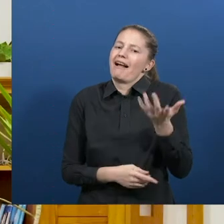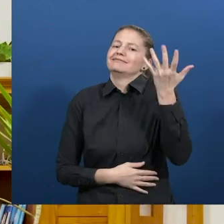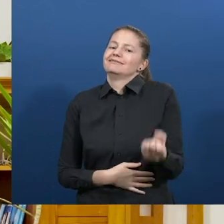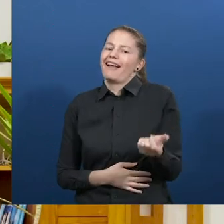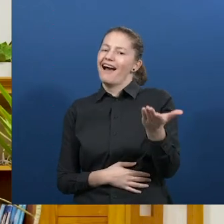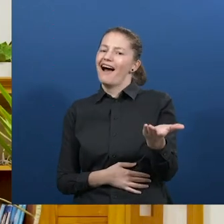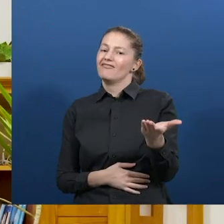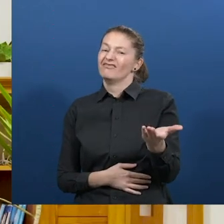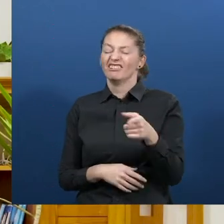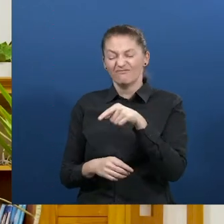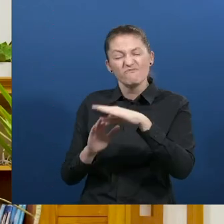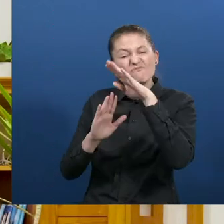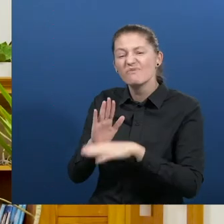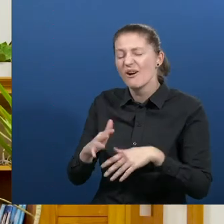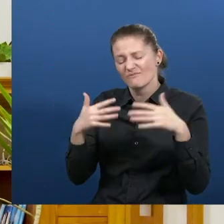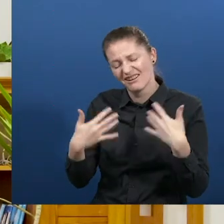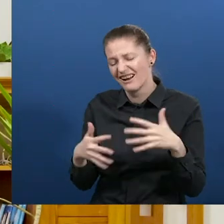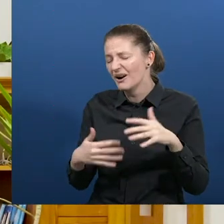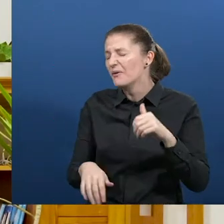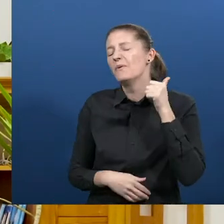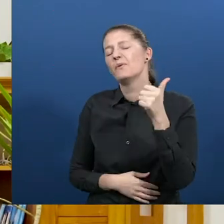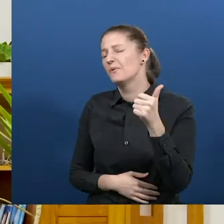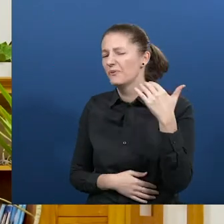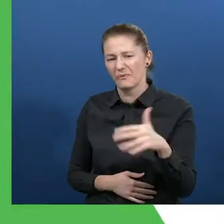This program is simply brilliant.